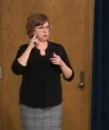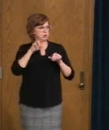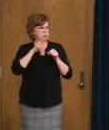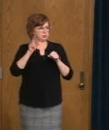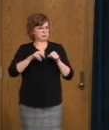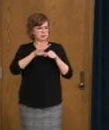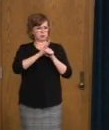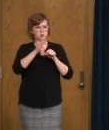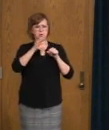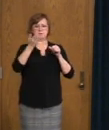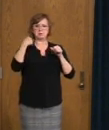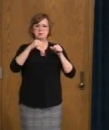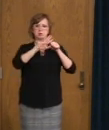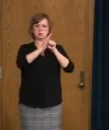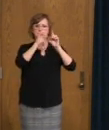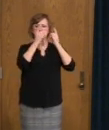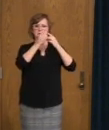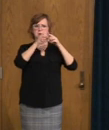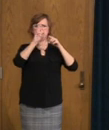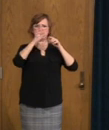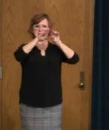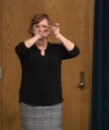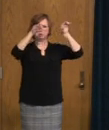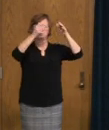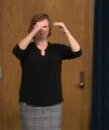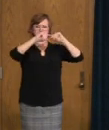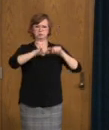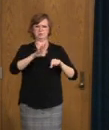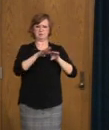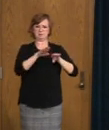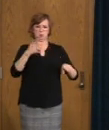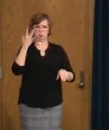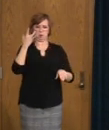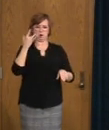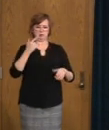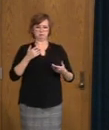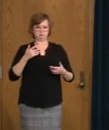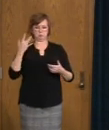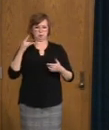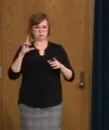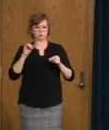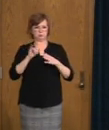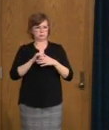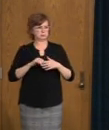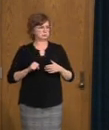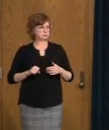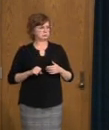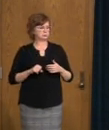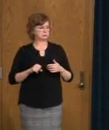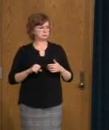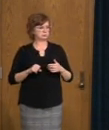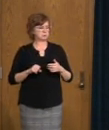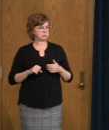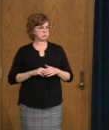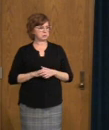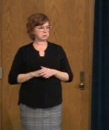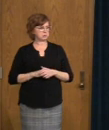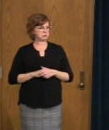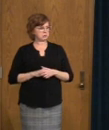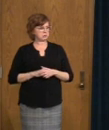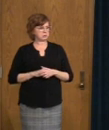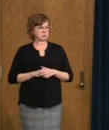floor. Does the SHA have any comment on that, why that wasn't done? And I know there was an outbreak listed there maybe